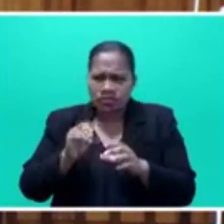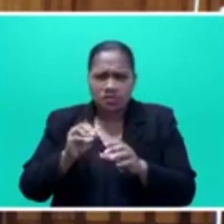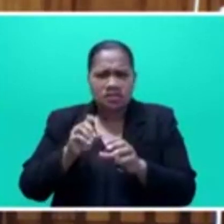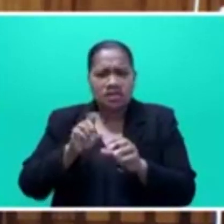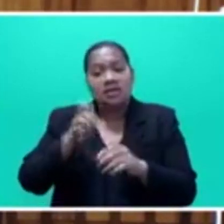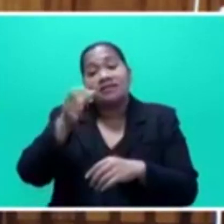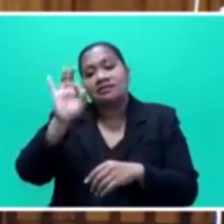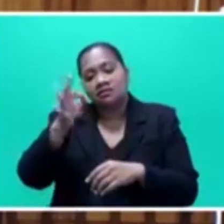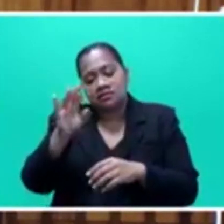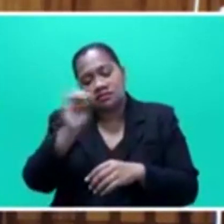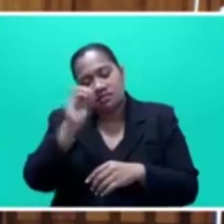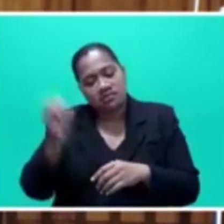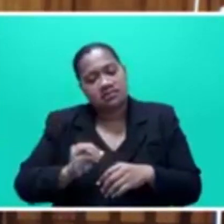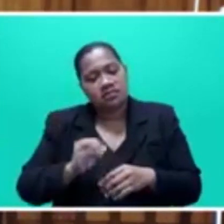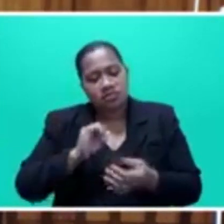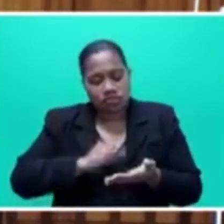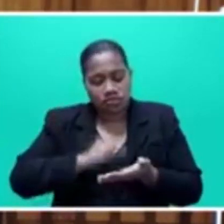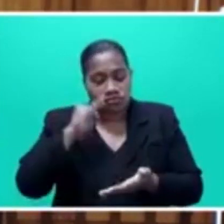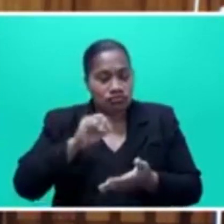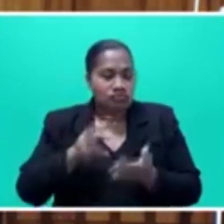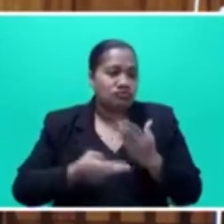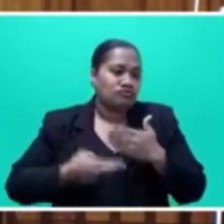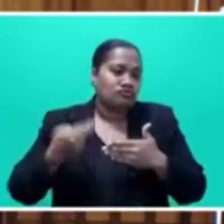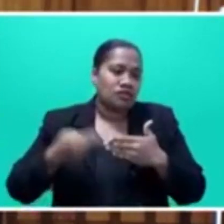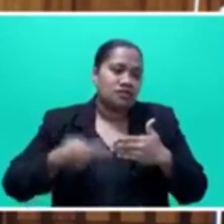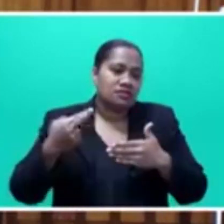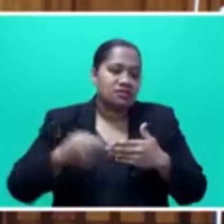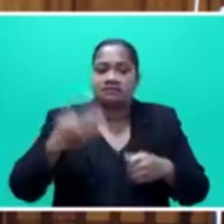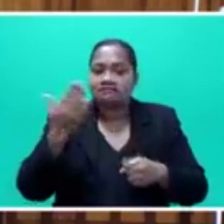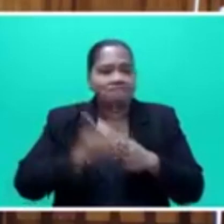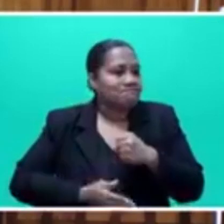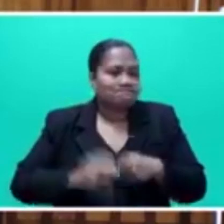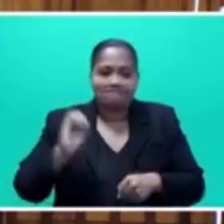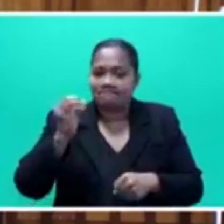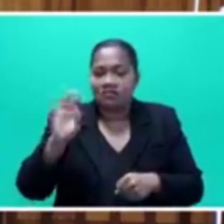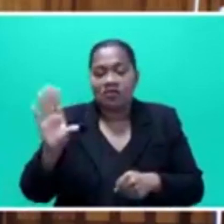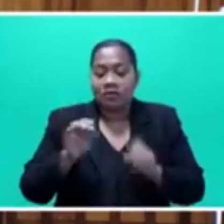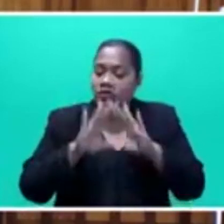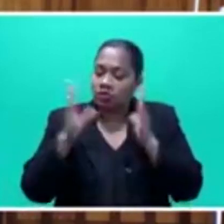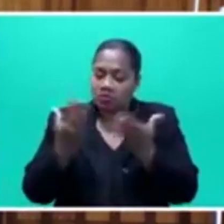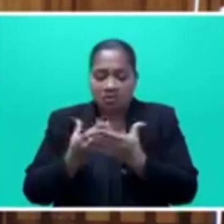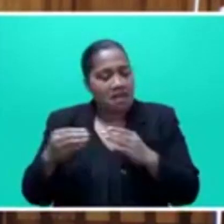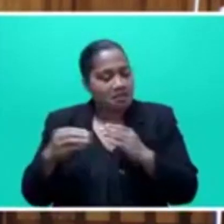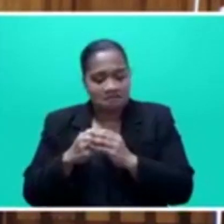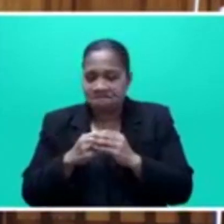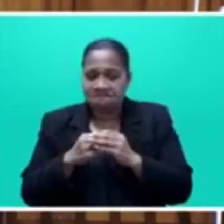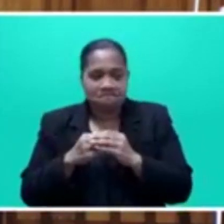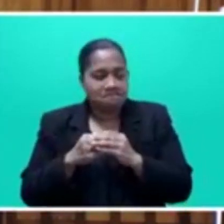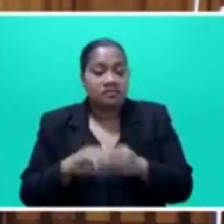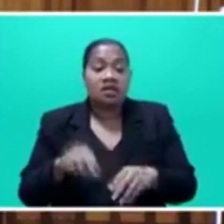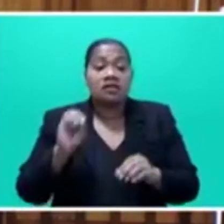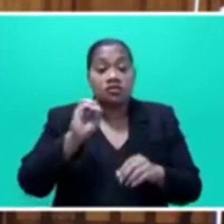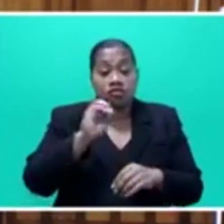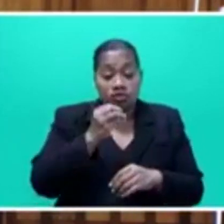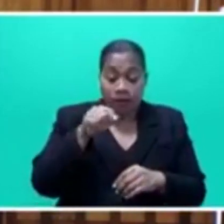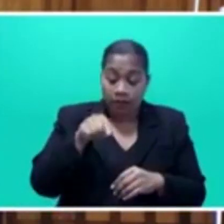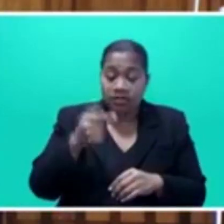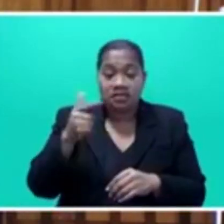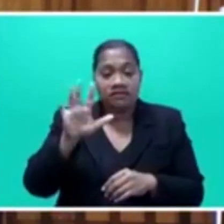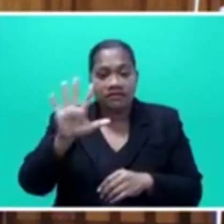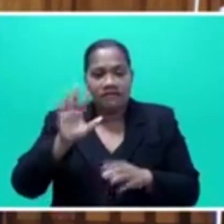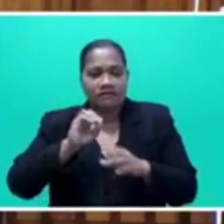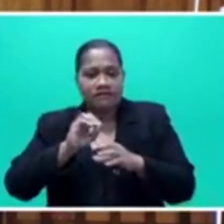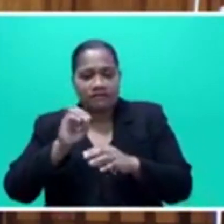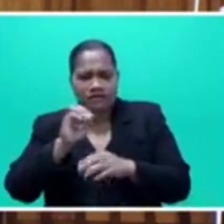interest rate. Zero. Never zero from the World Bank, Mr. Speaker, sir. And 0.75% service